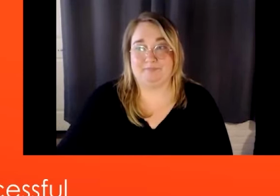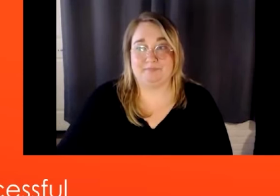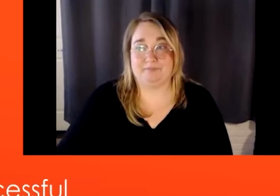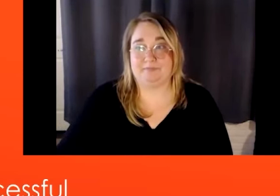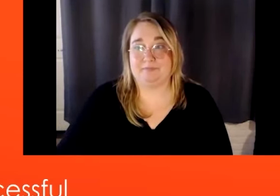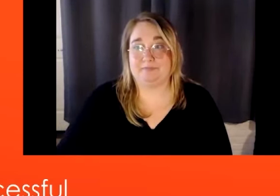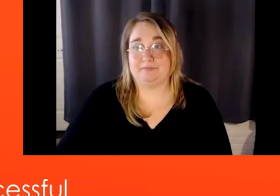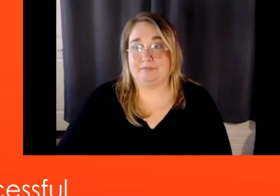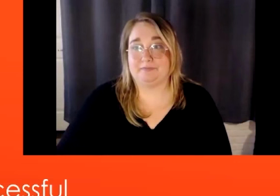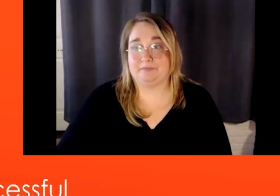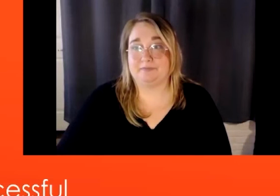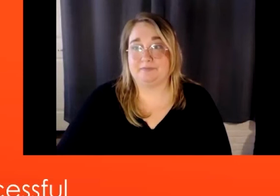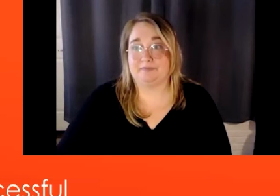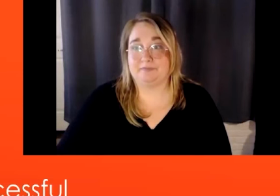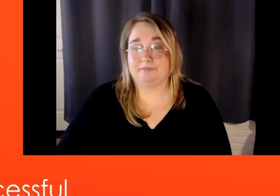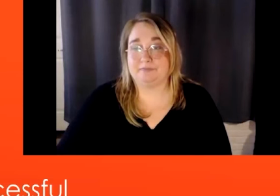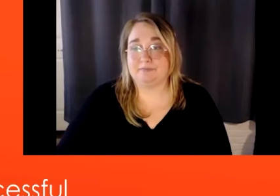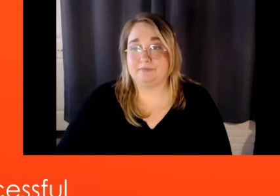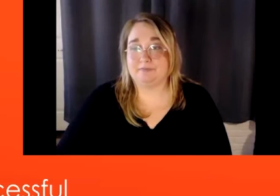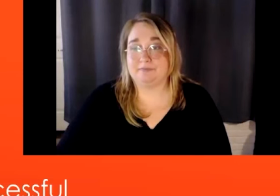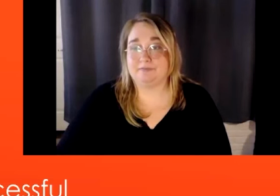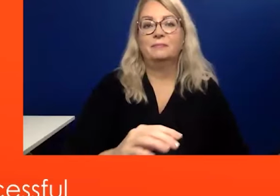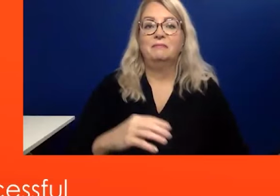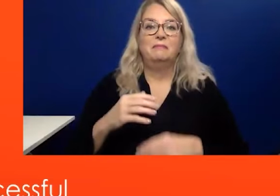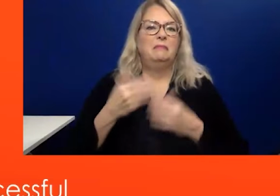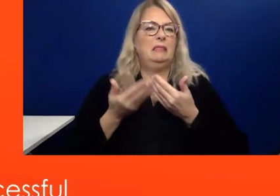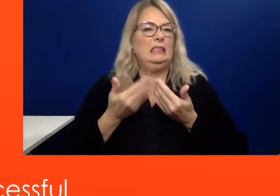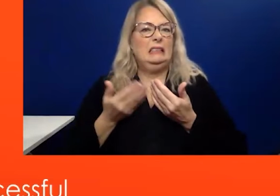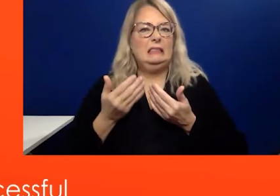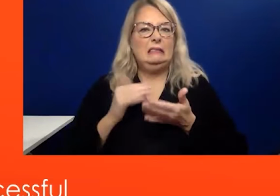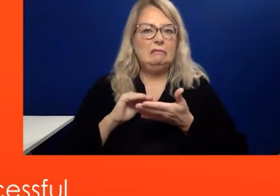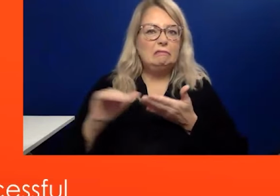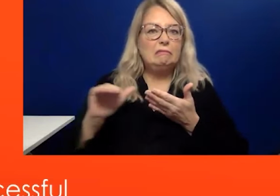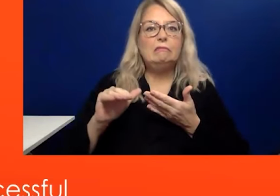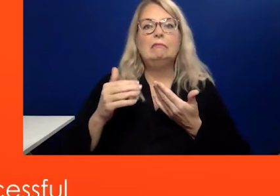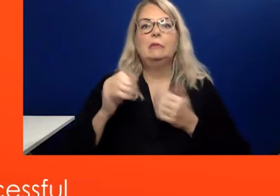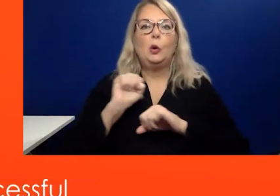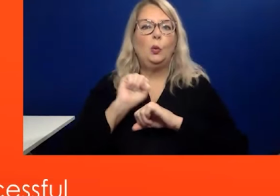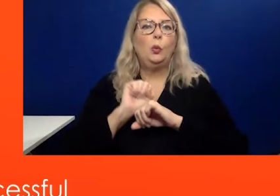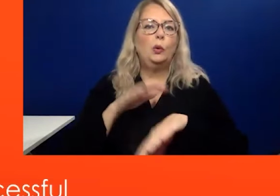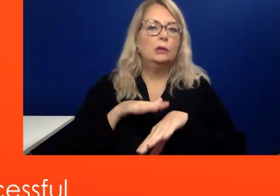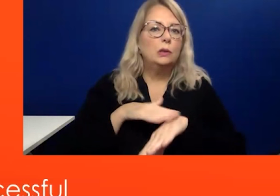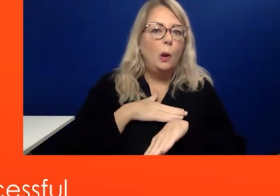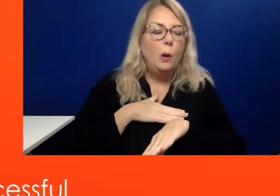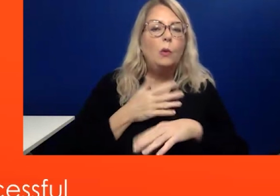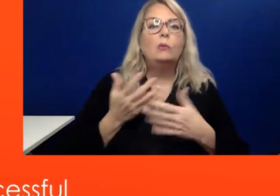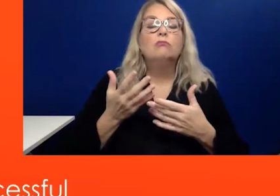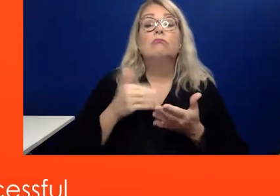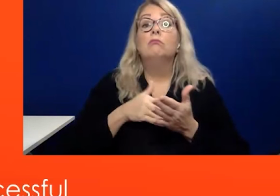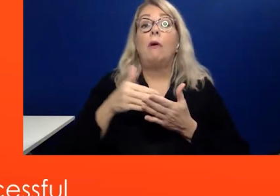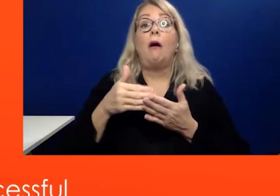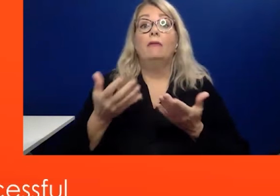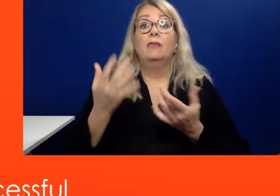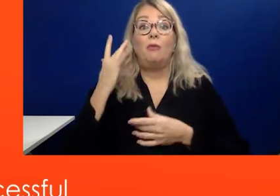working, but it's easier to lay you off when things get a little slow, right? And very often that can be because